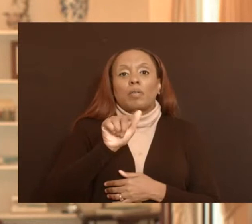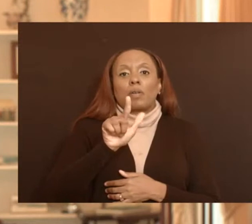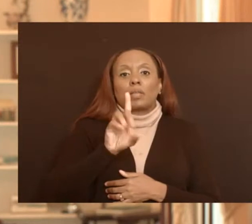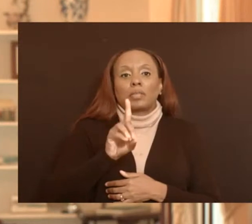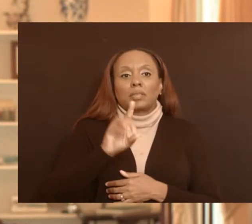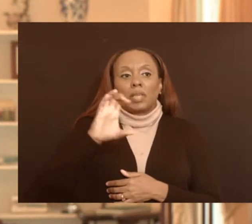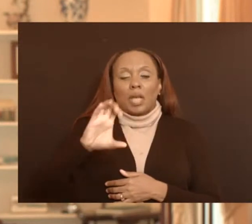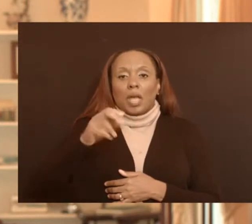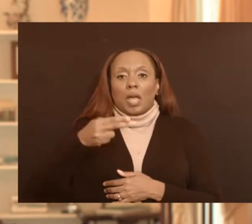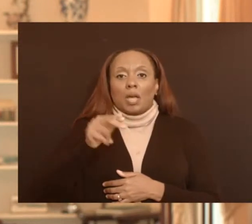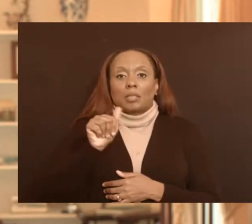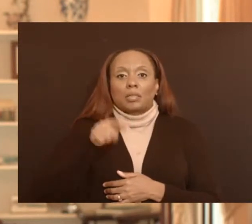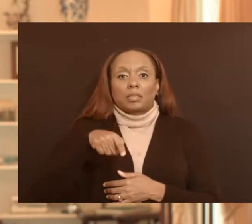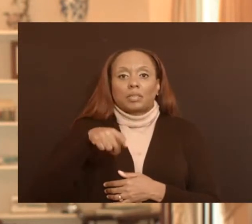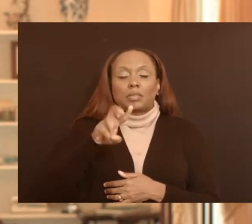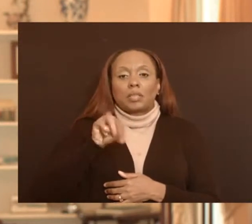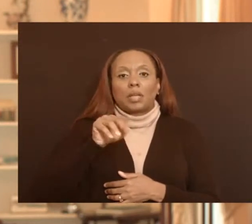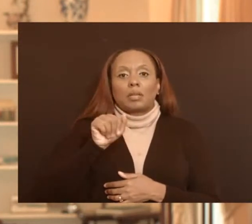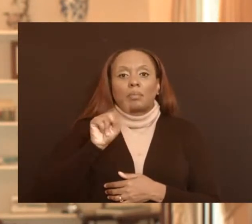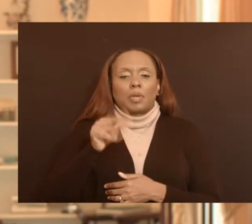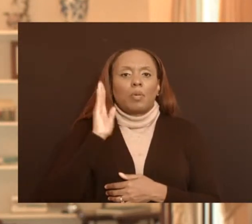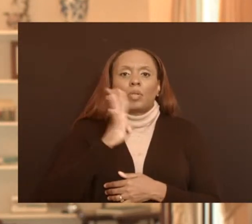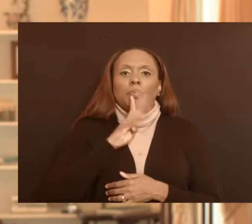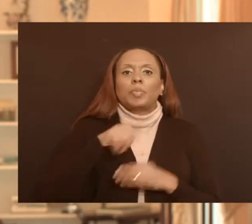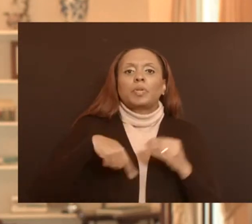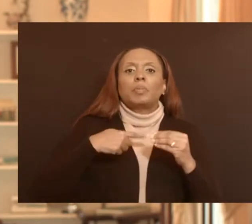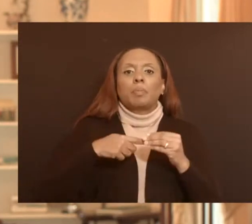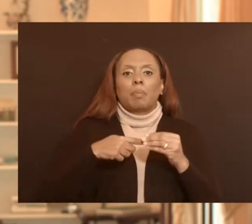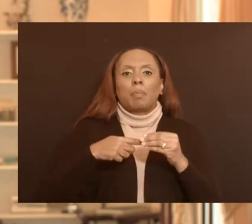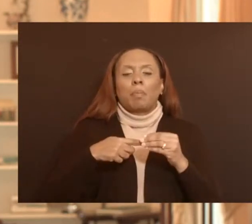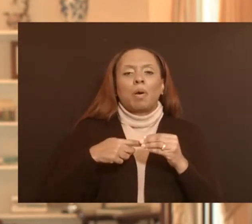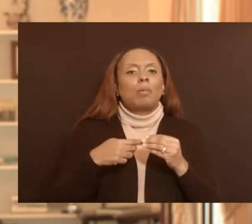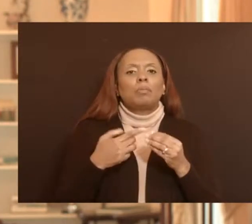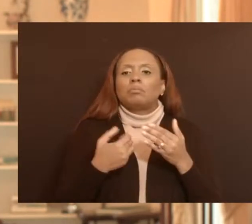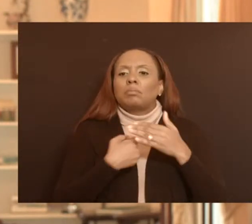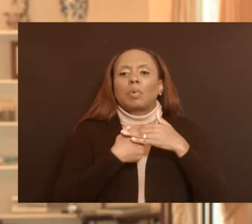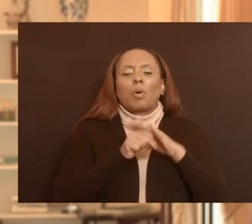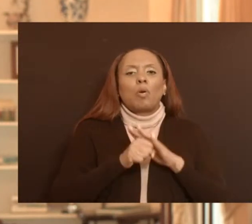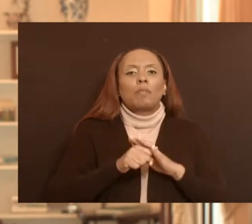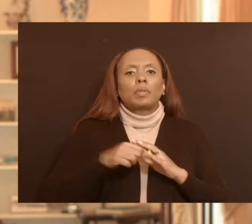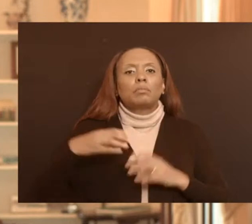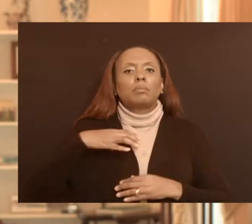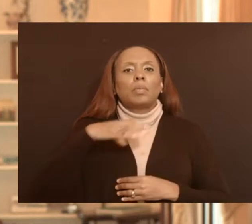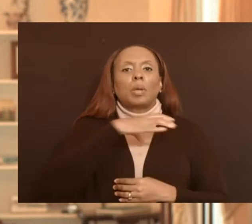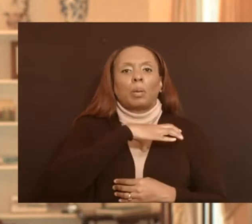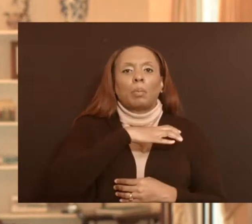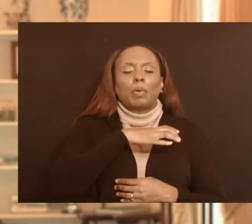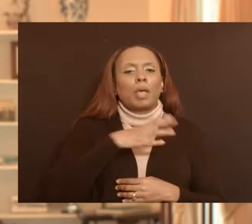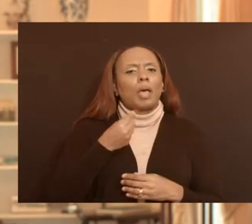of the protocols and generally what his unit has been encountering over the past few weeks.